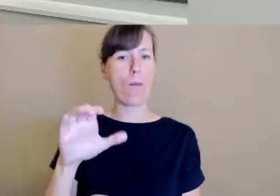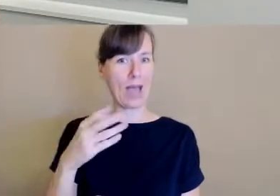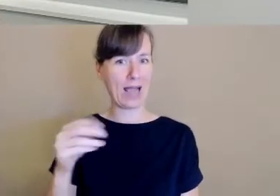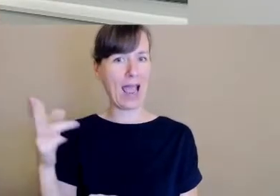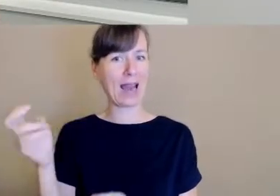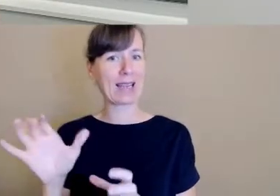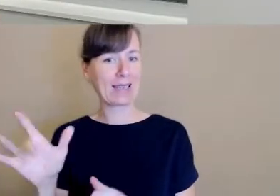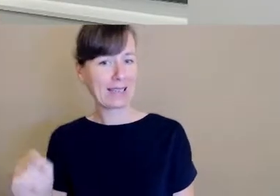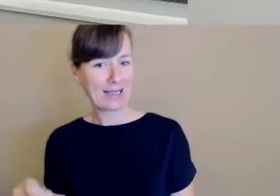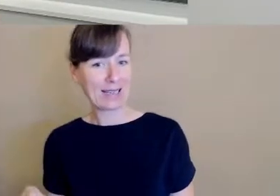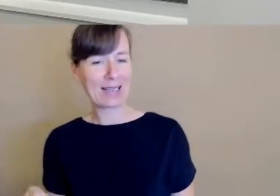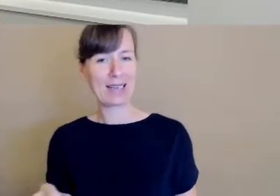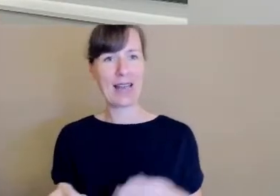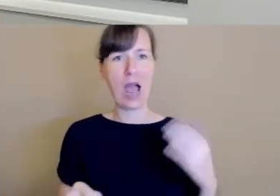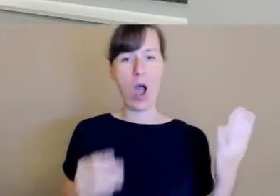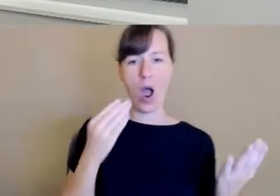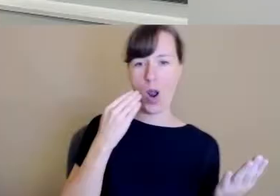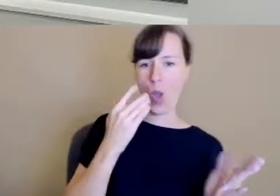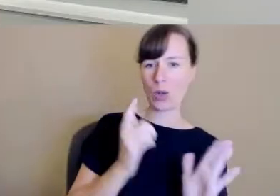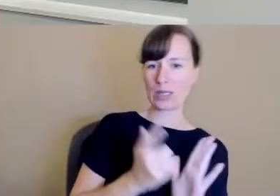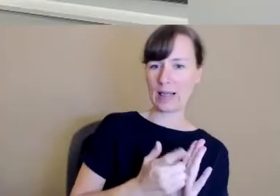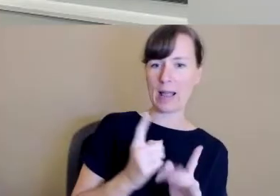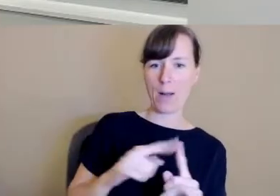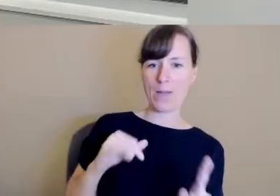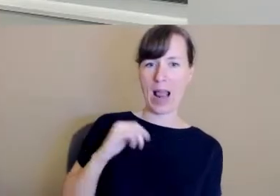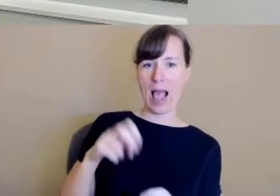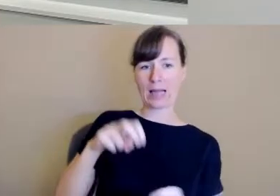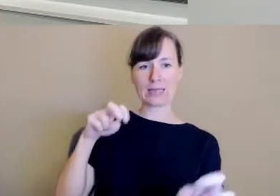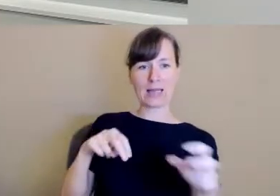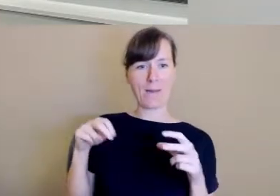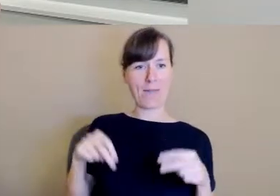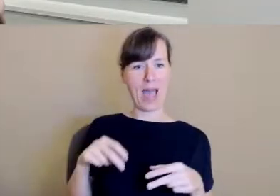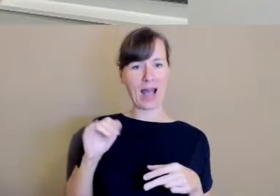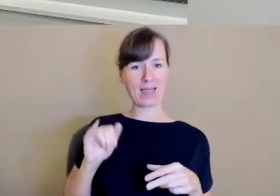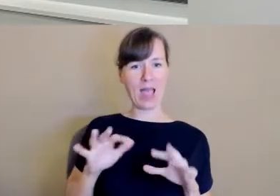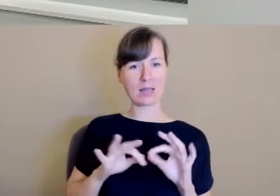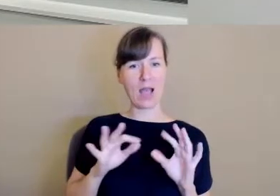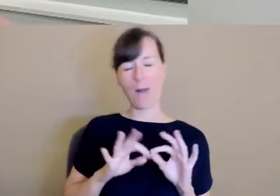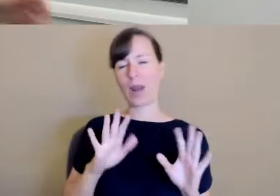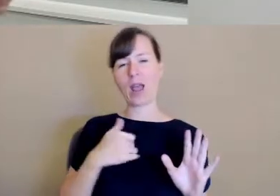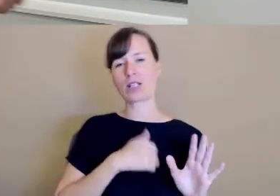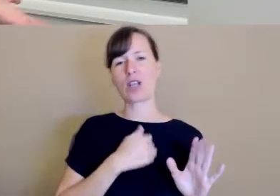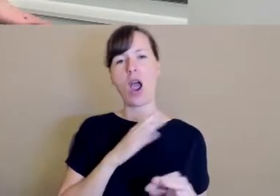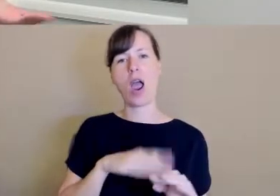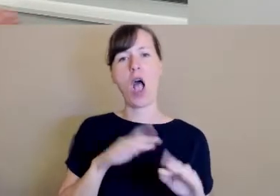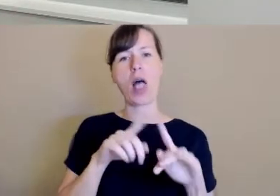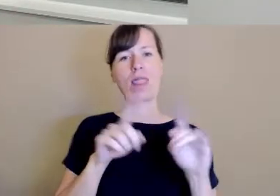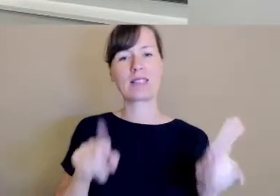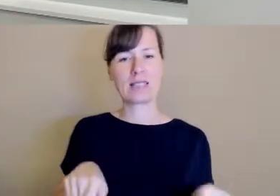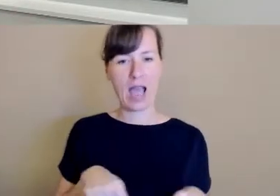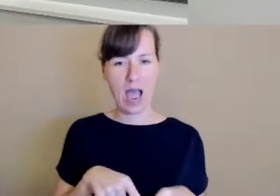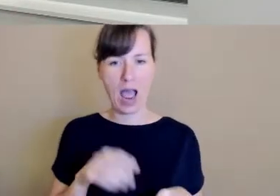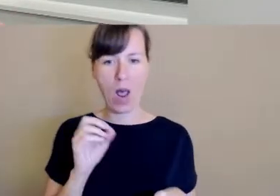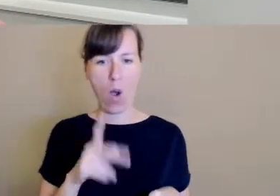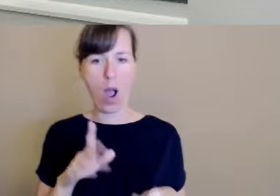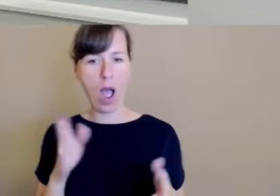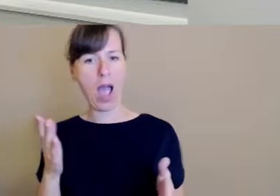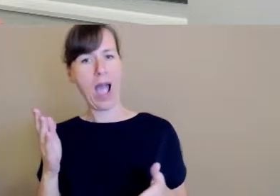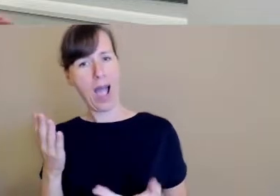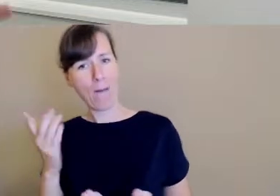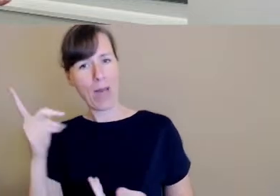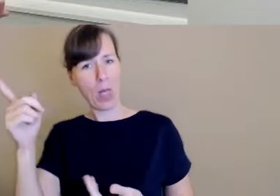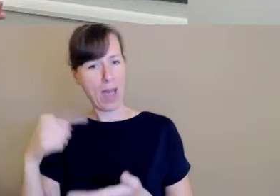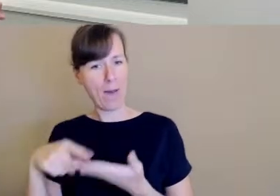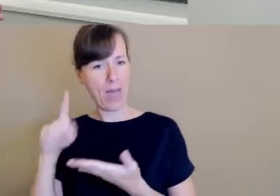I'm sorry. On the sign. Okay, a sign. Well, how about they pay for it? As a good neighbor policy. And maybe, is it